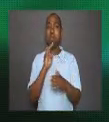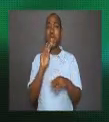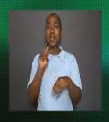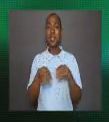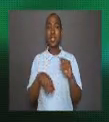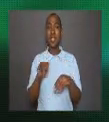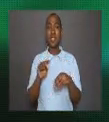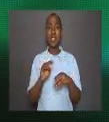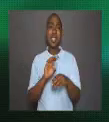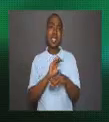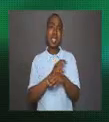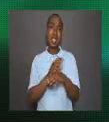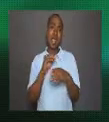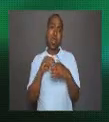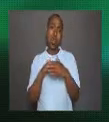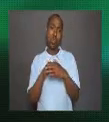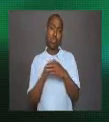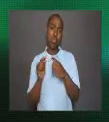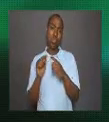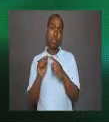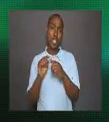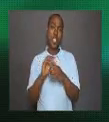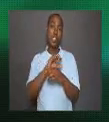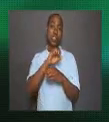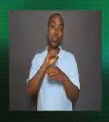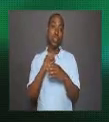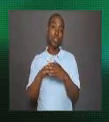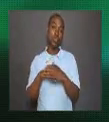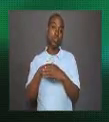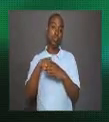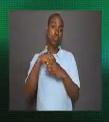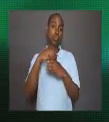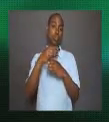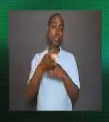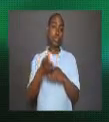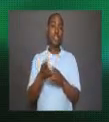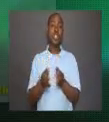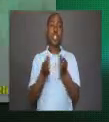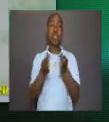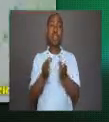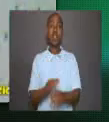cell to the solution across the semi-permeable membrane.